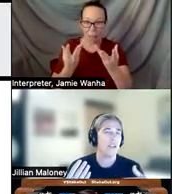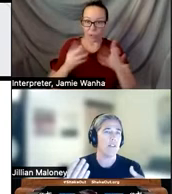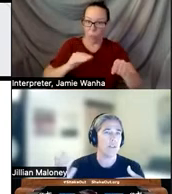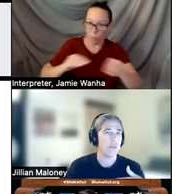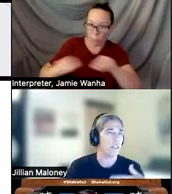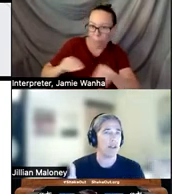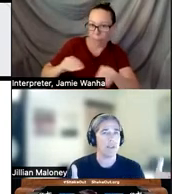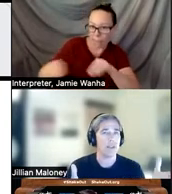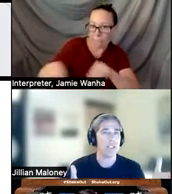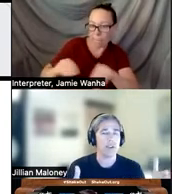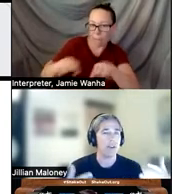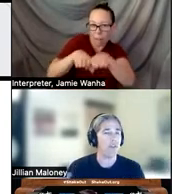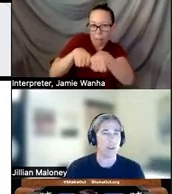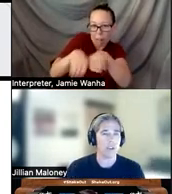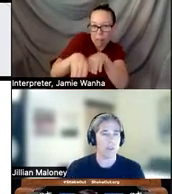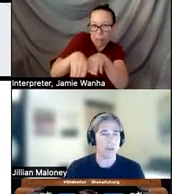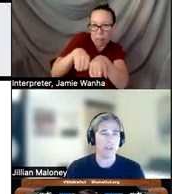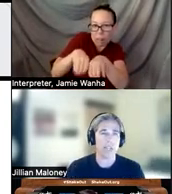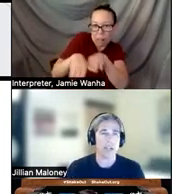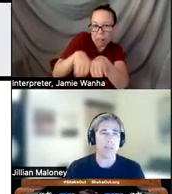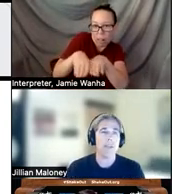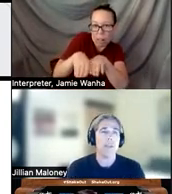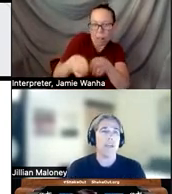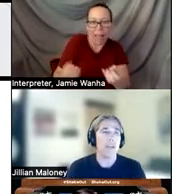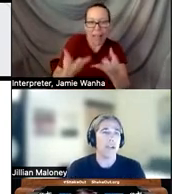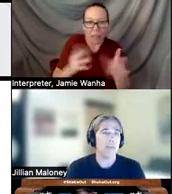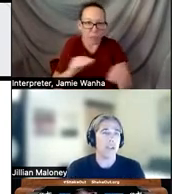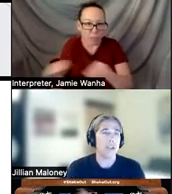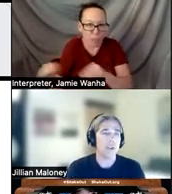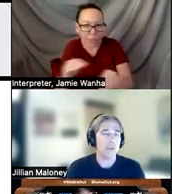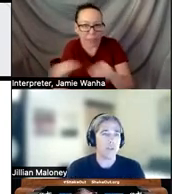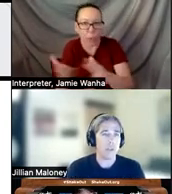happening from one side of the fault to the other over a long period of time.